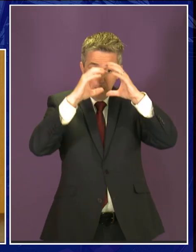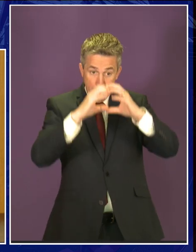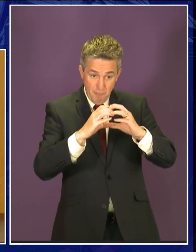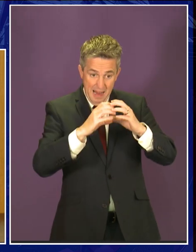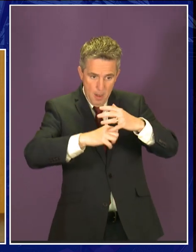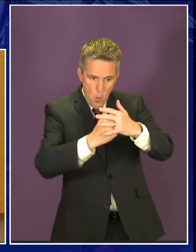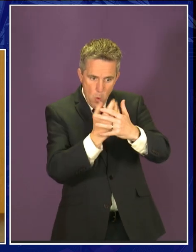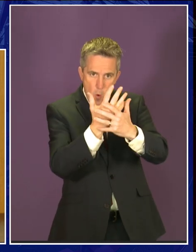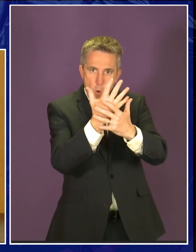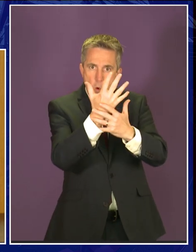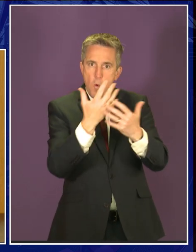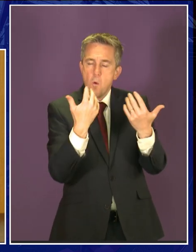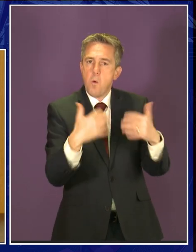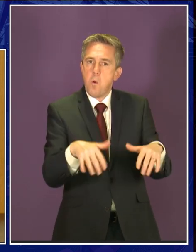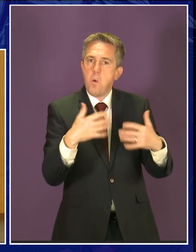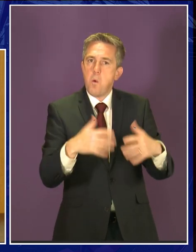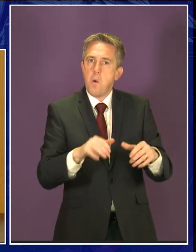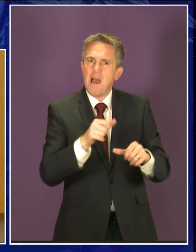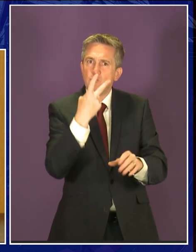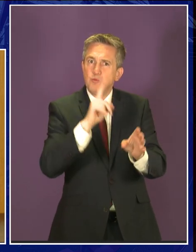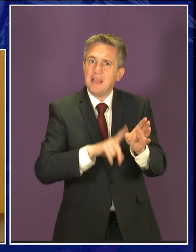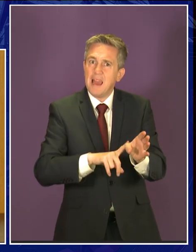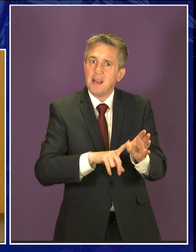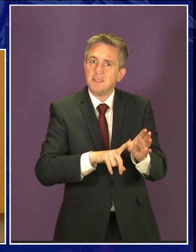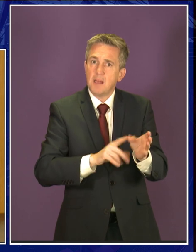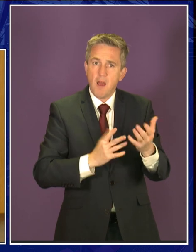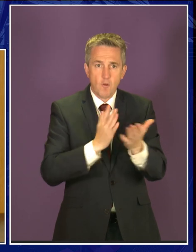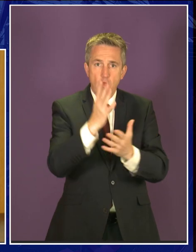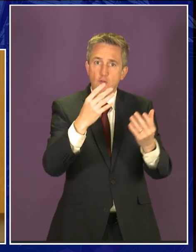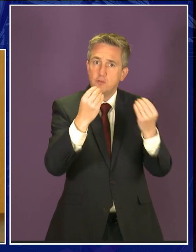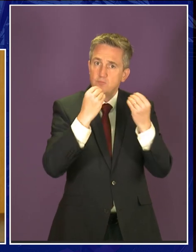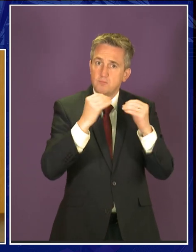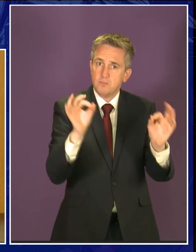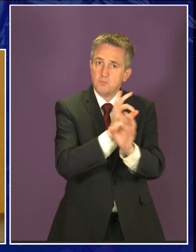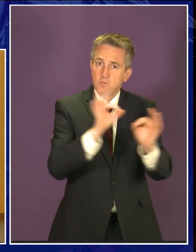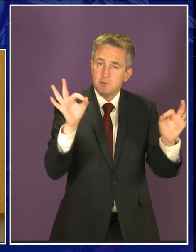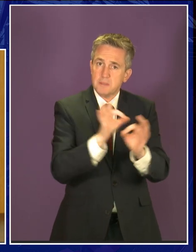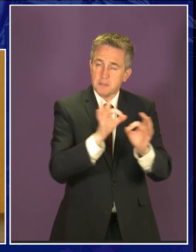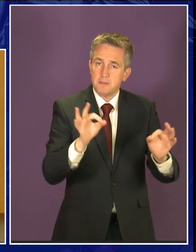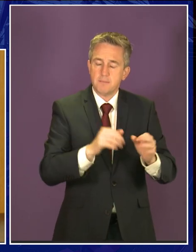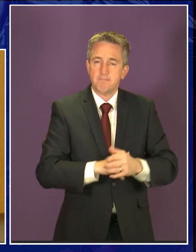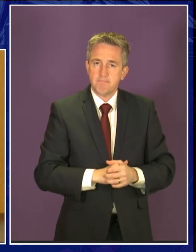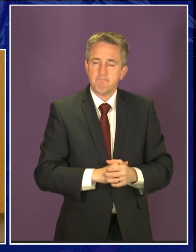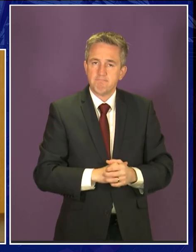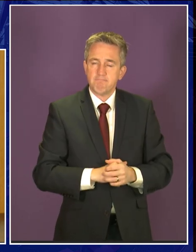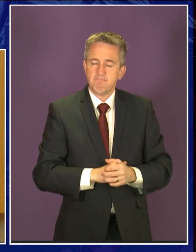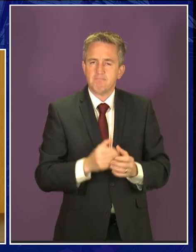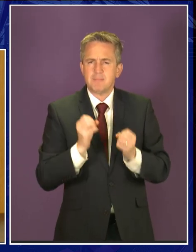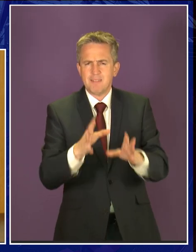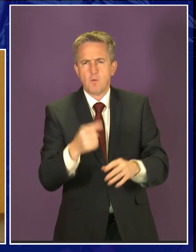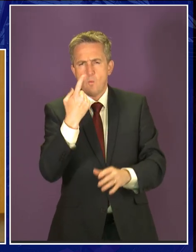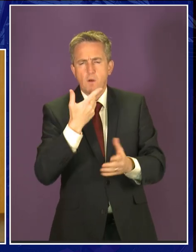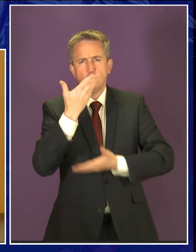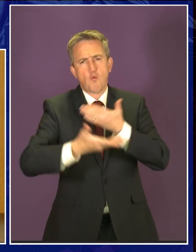brain was observable after just 2 years of music training. I want to leave you with a story of one of